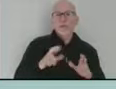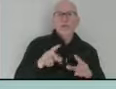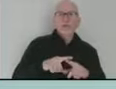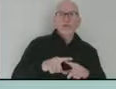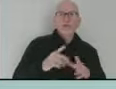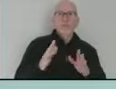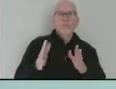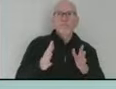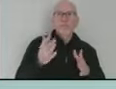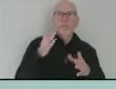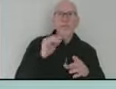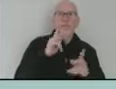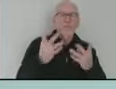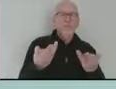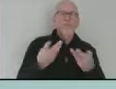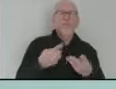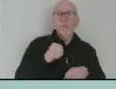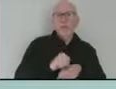day.